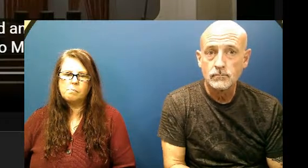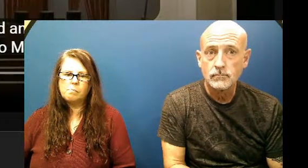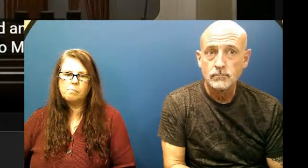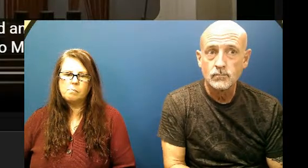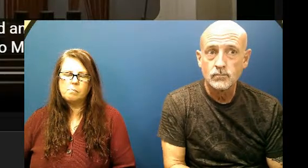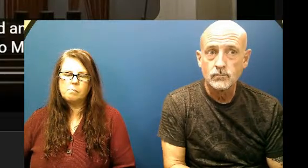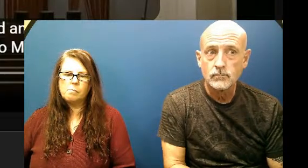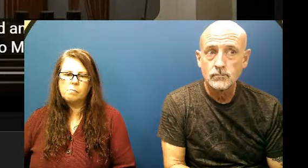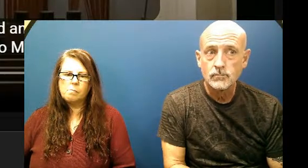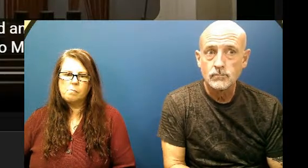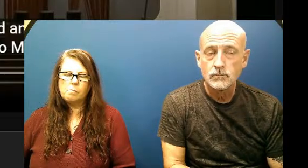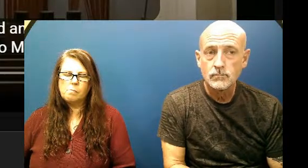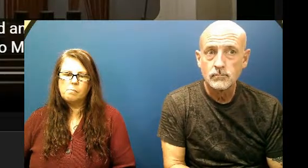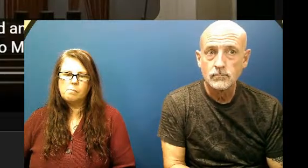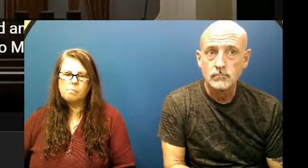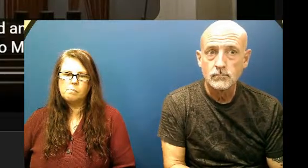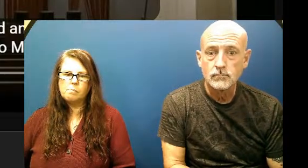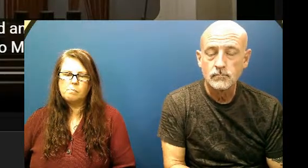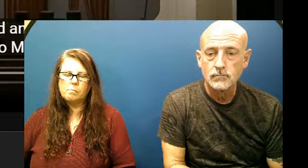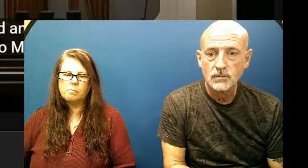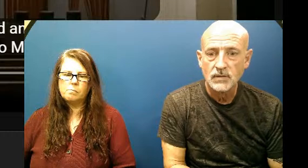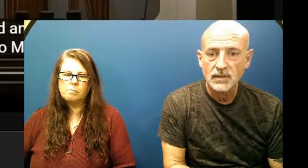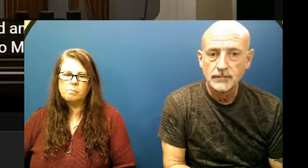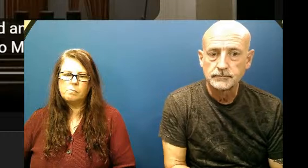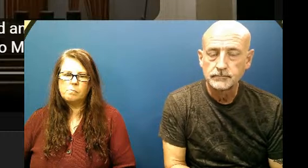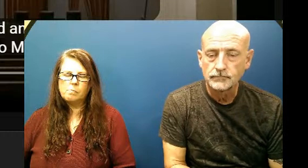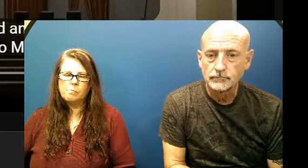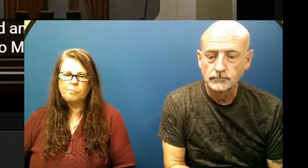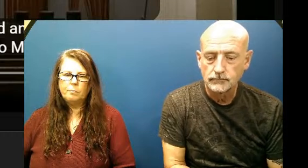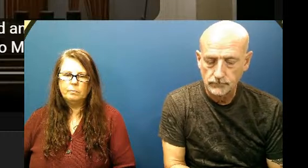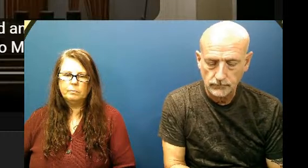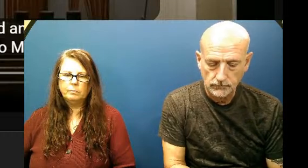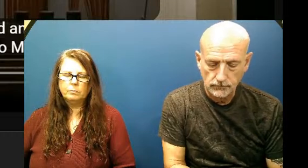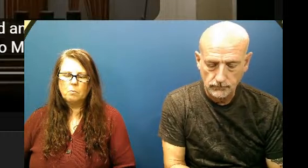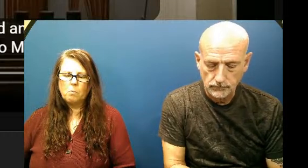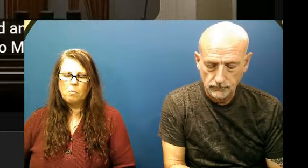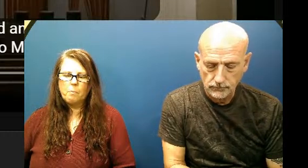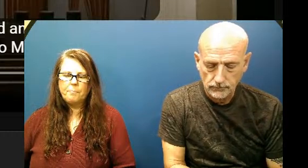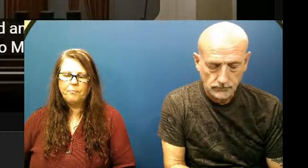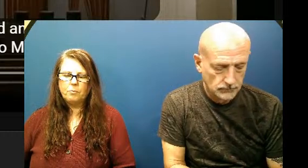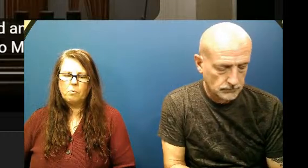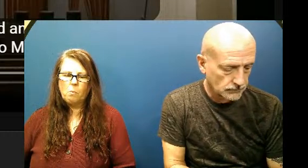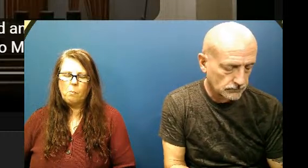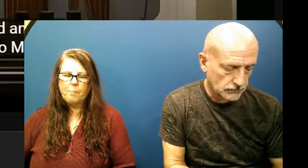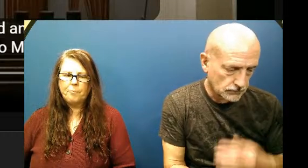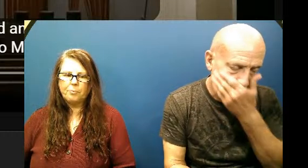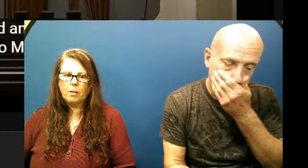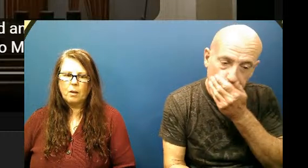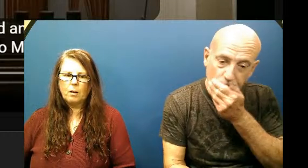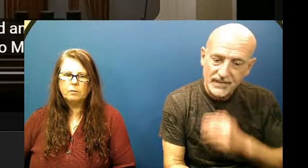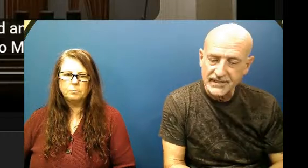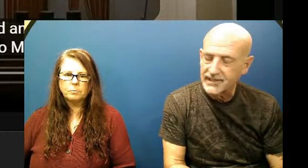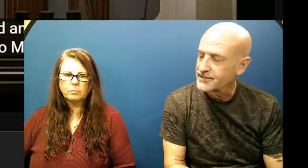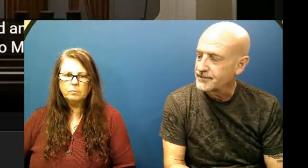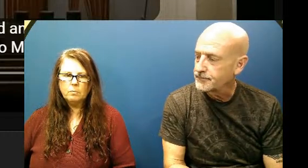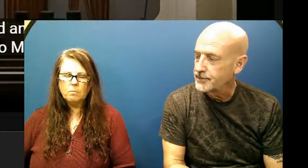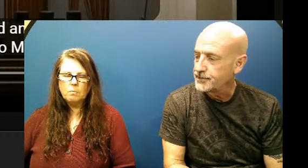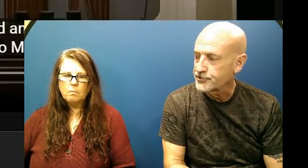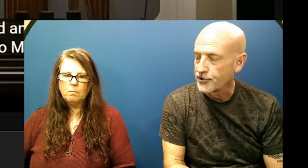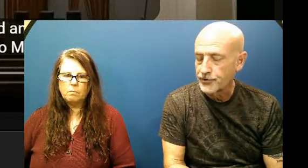security part that you put into that, which goes to the justification. Forget that. But forget that. Yes, let's do that. So if that is right, Justice Kagan, then